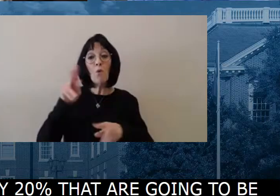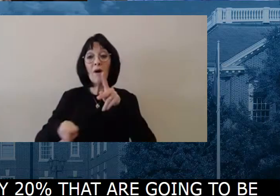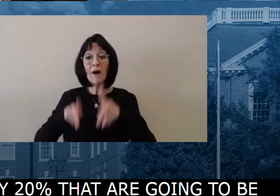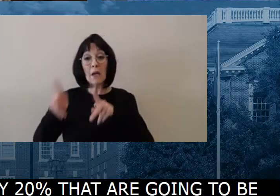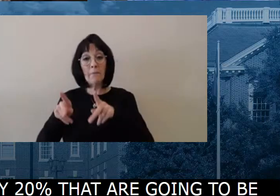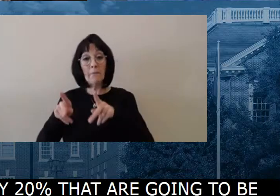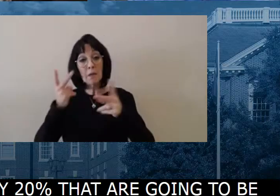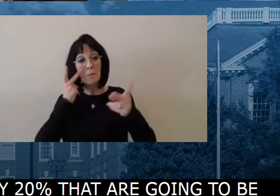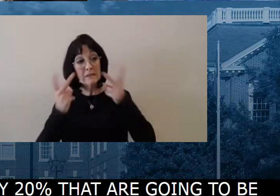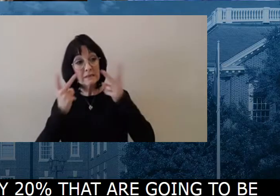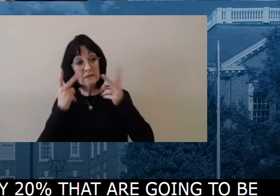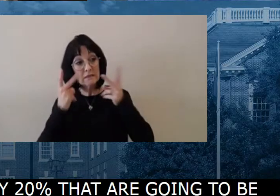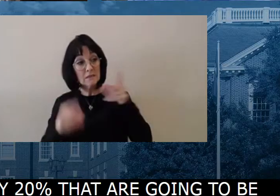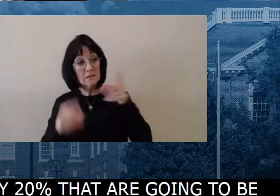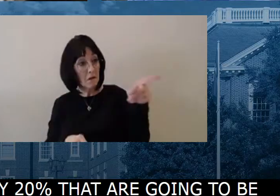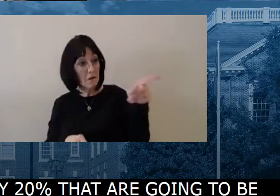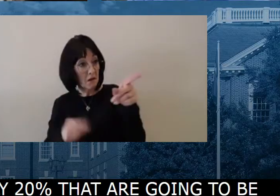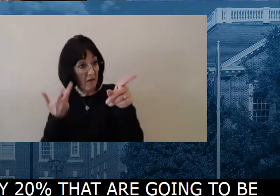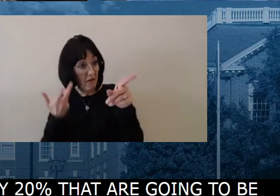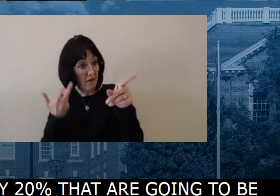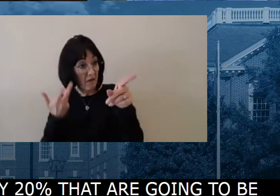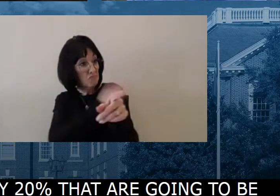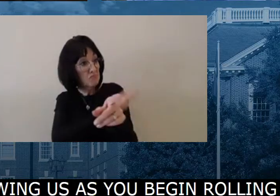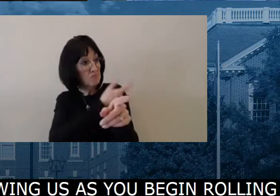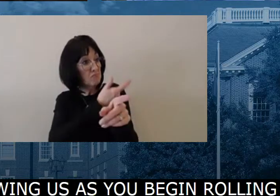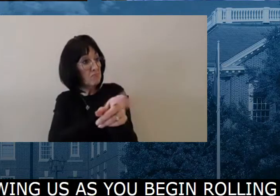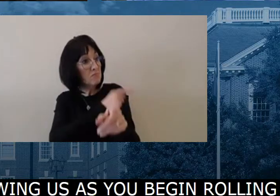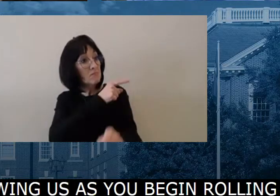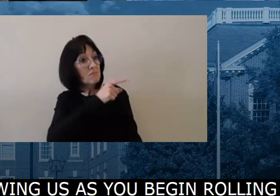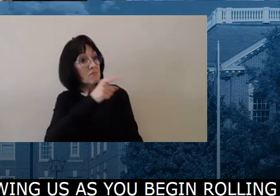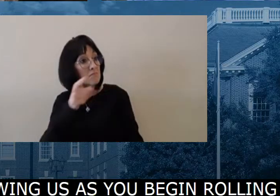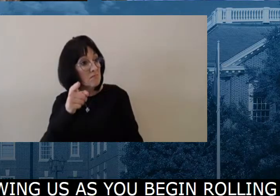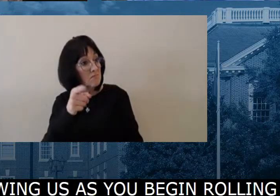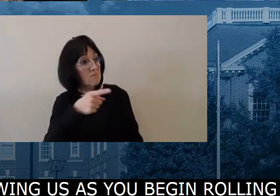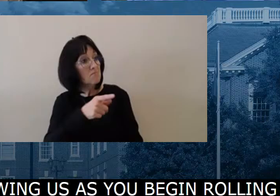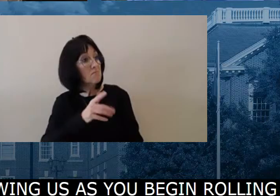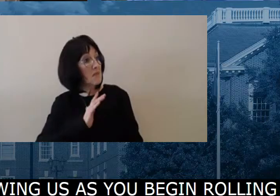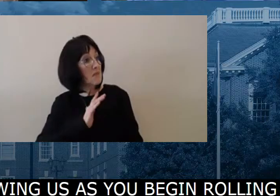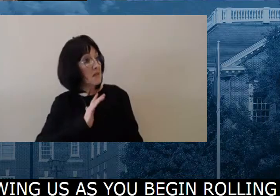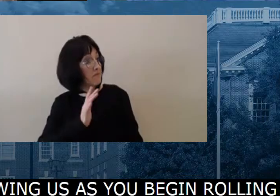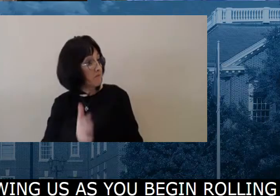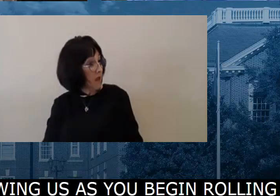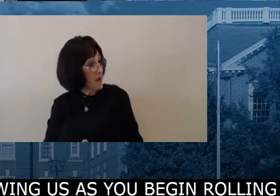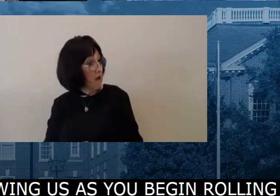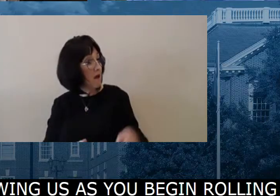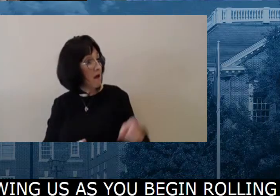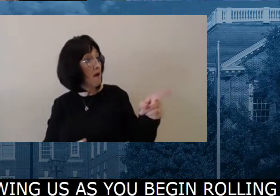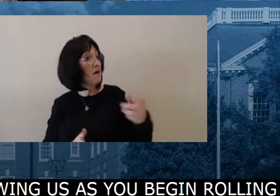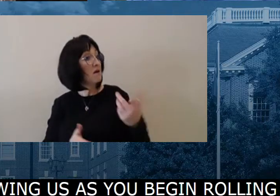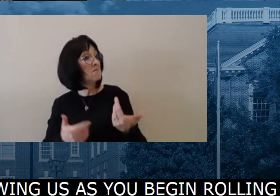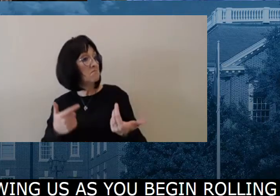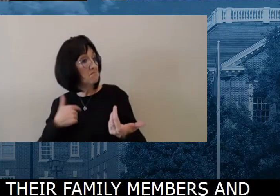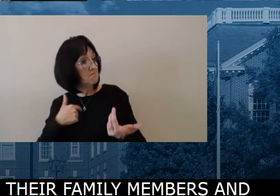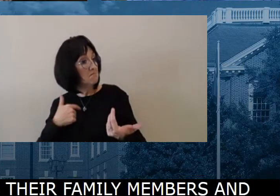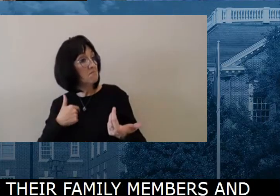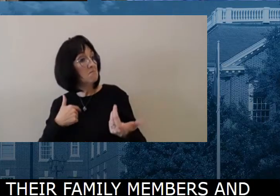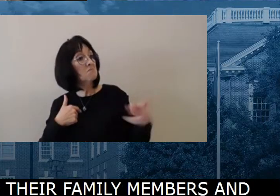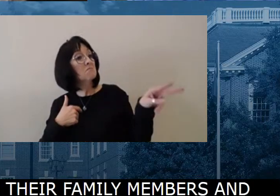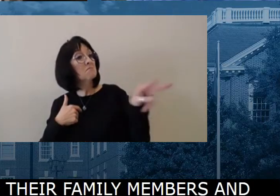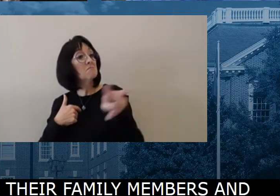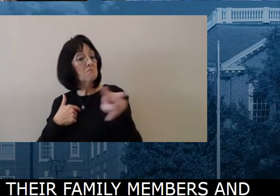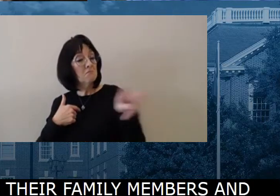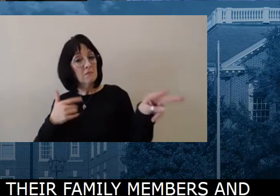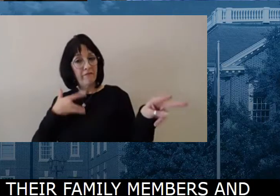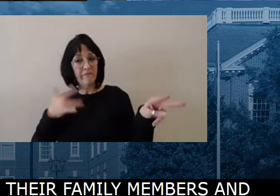family members, their friends, their coworkers get vaccinated, they become more comfortable in realizing it's safe and